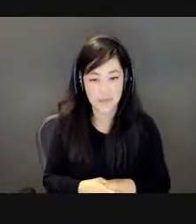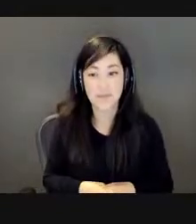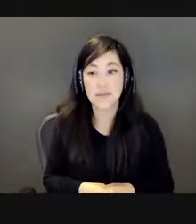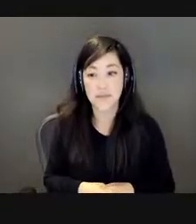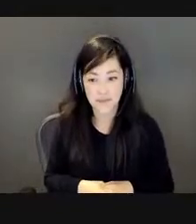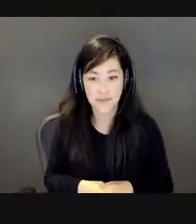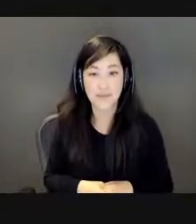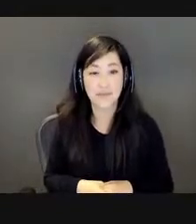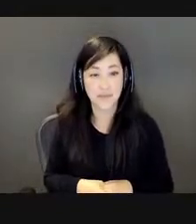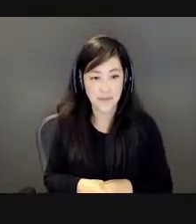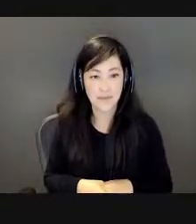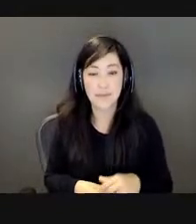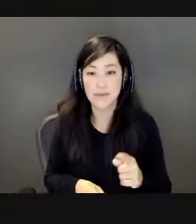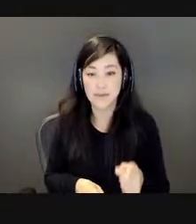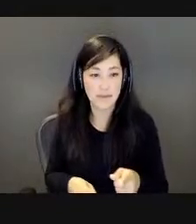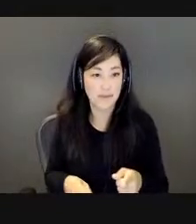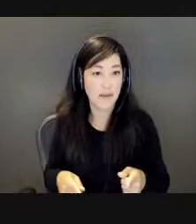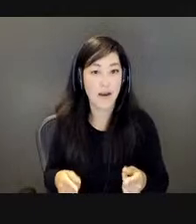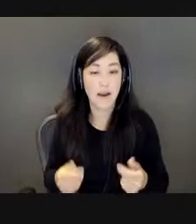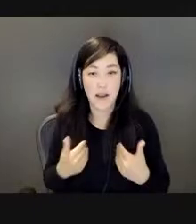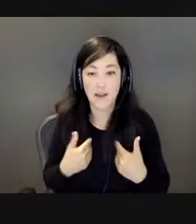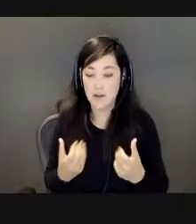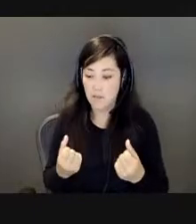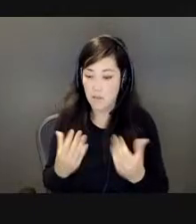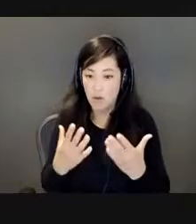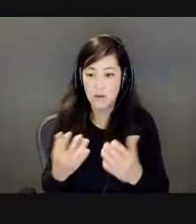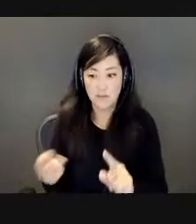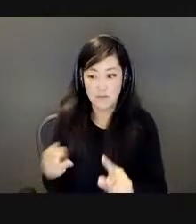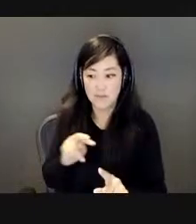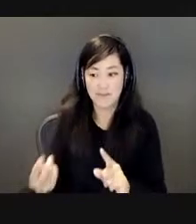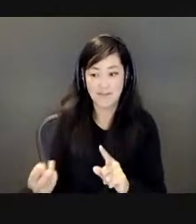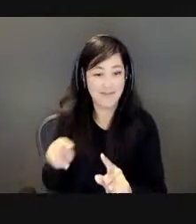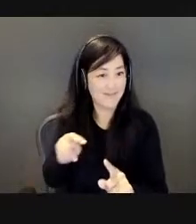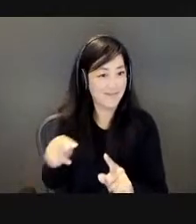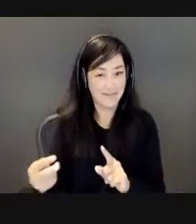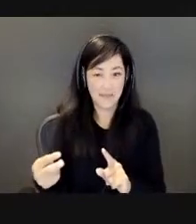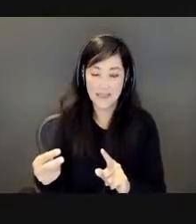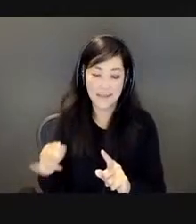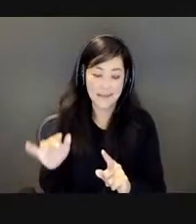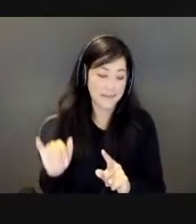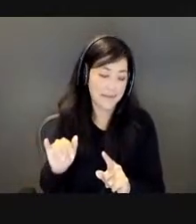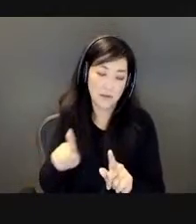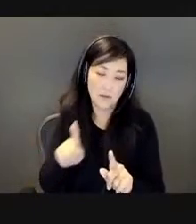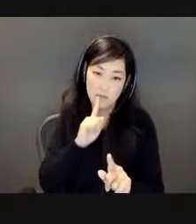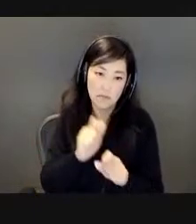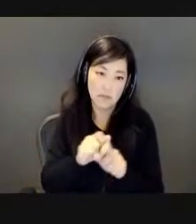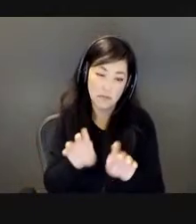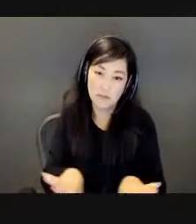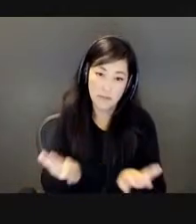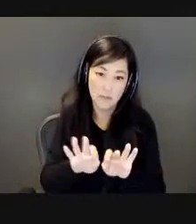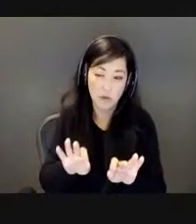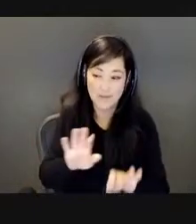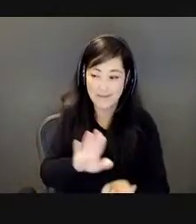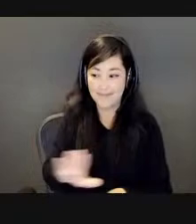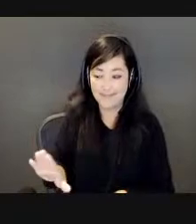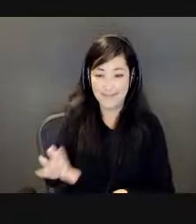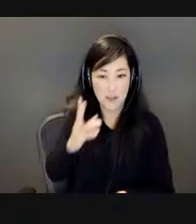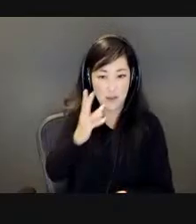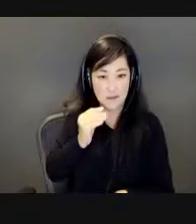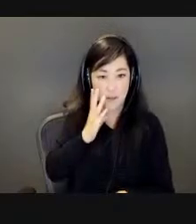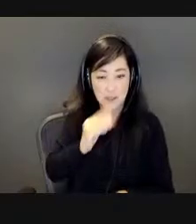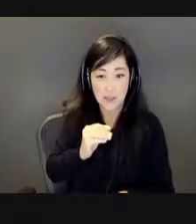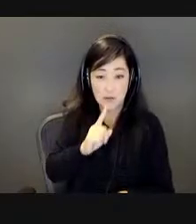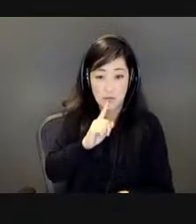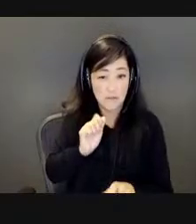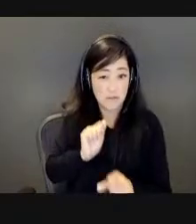of multiple perspectives chiming in on experiences that they're quite unique and personal. You know, every